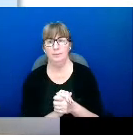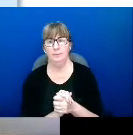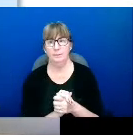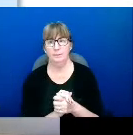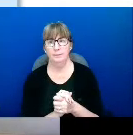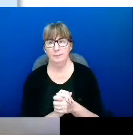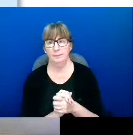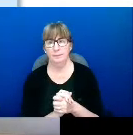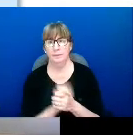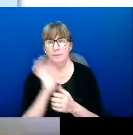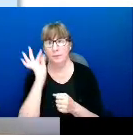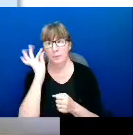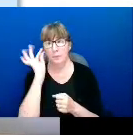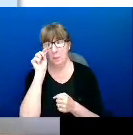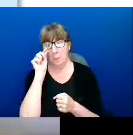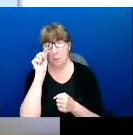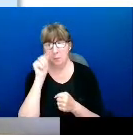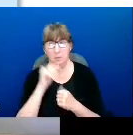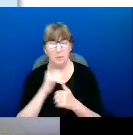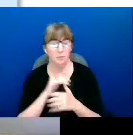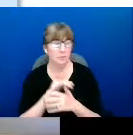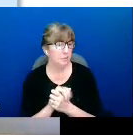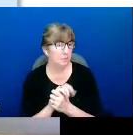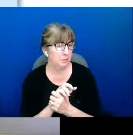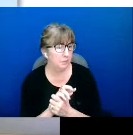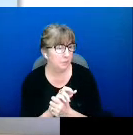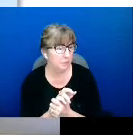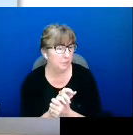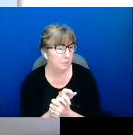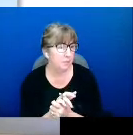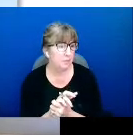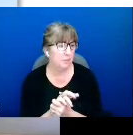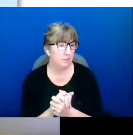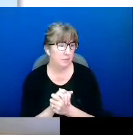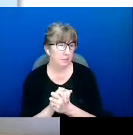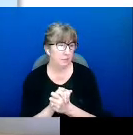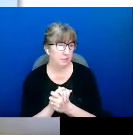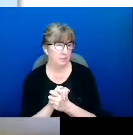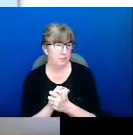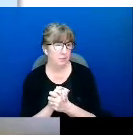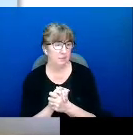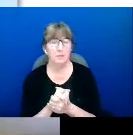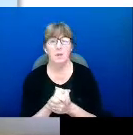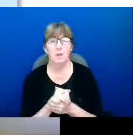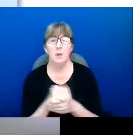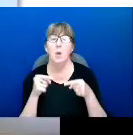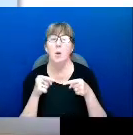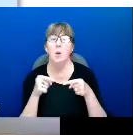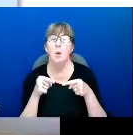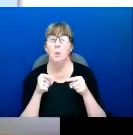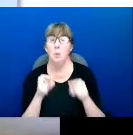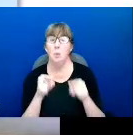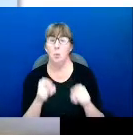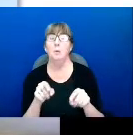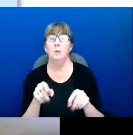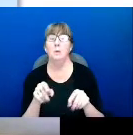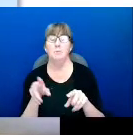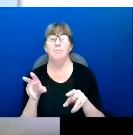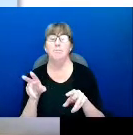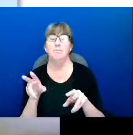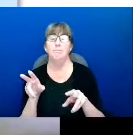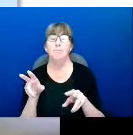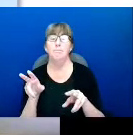In our travels, there's a number of frequently asked questions we get, so we thought, why not just get them out toward the front